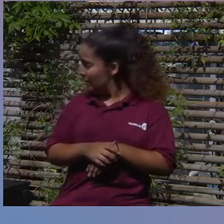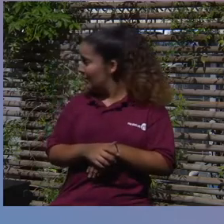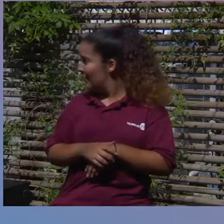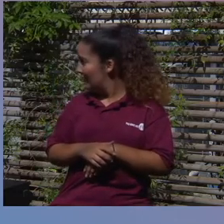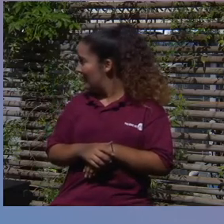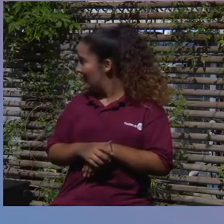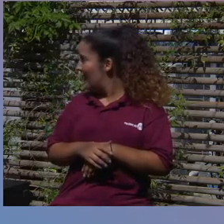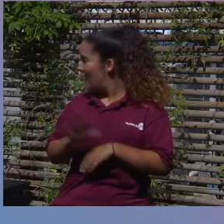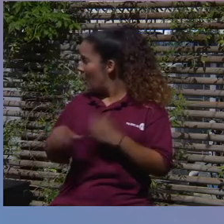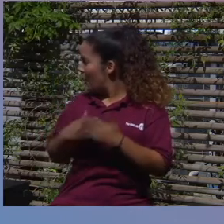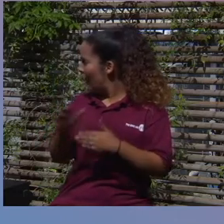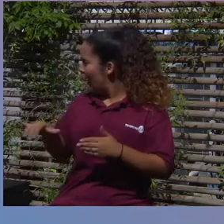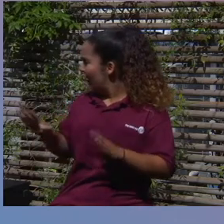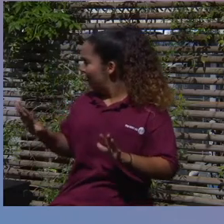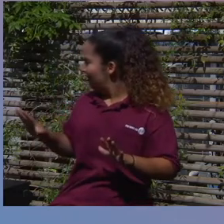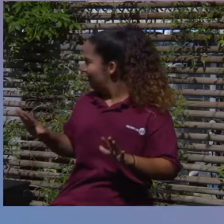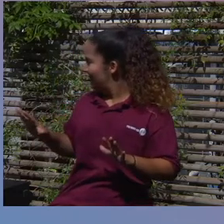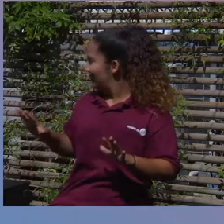fall down.